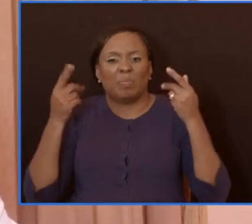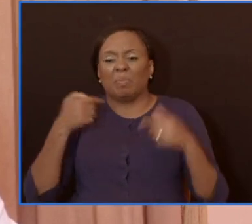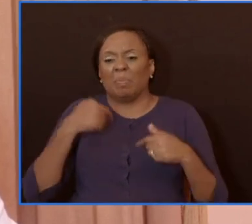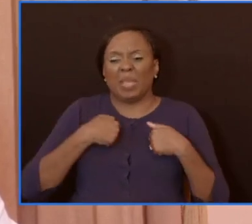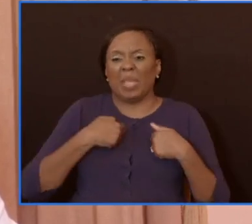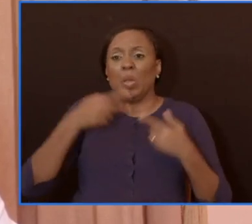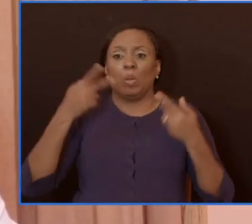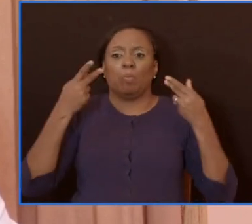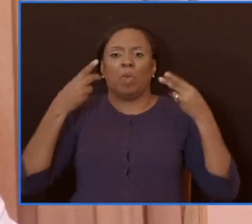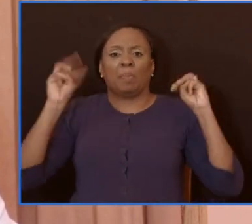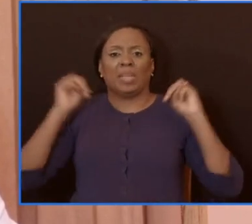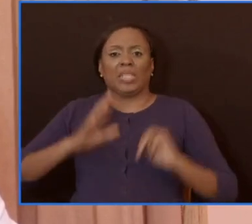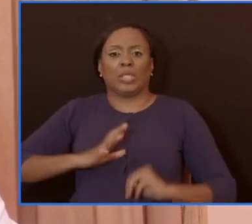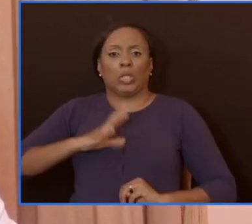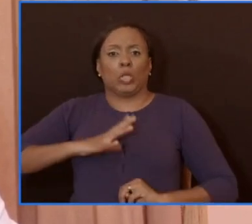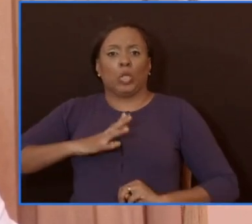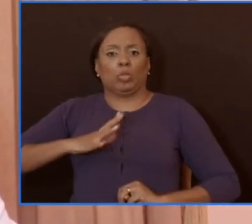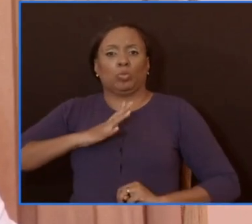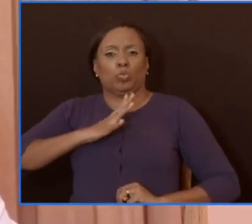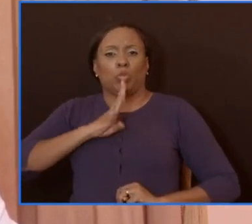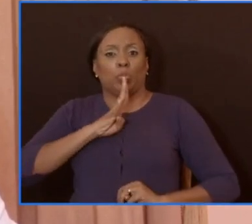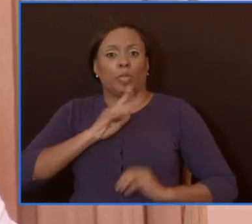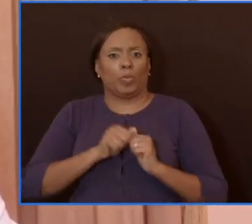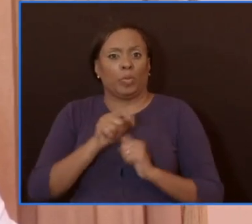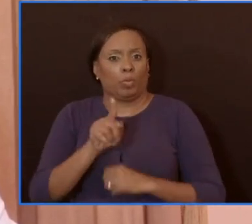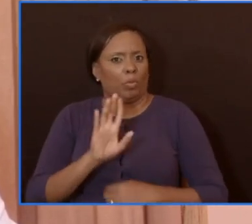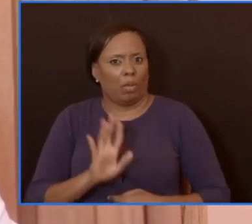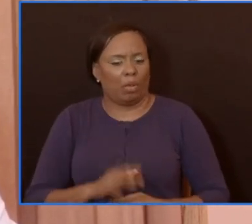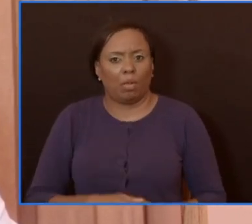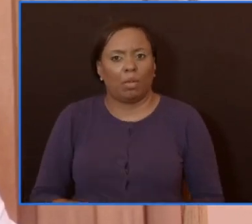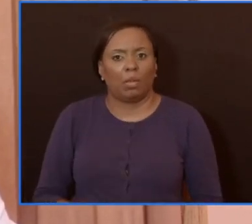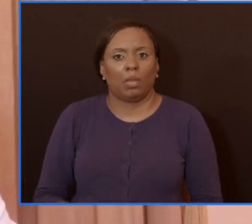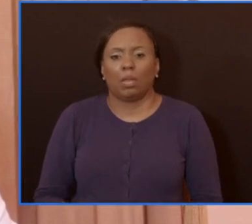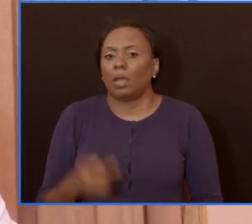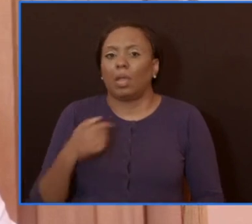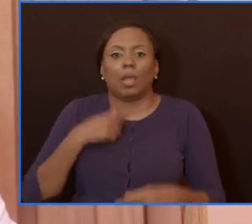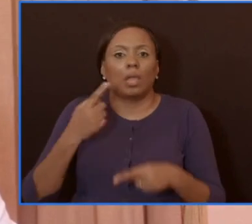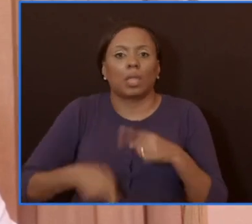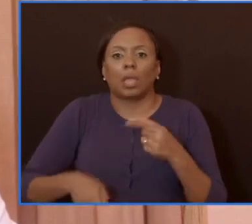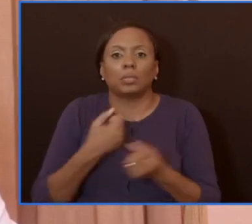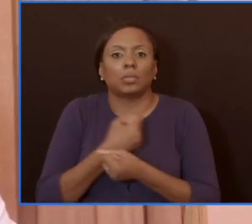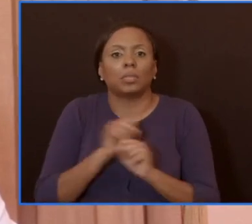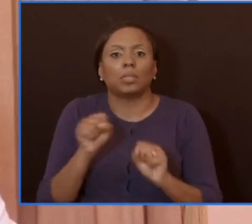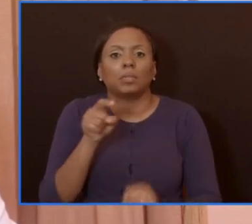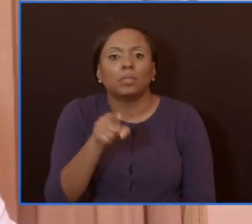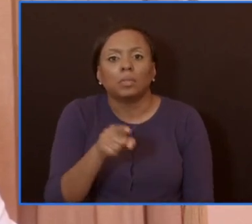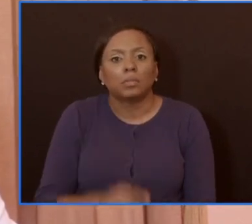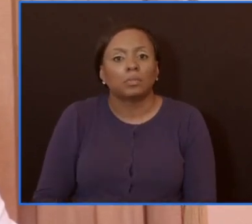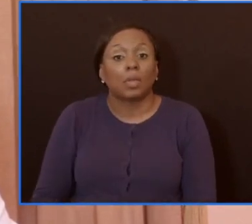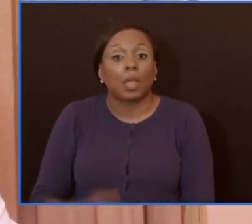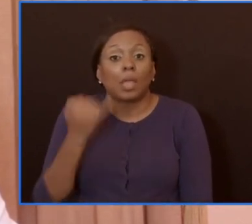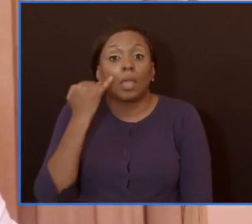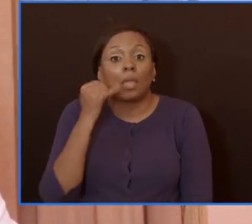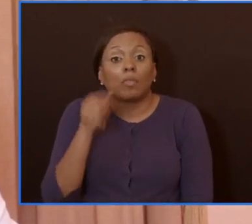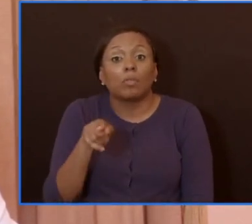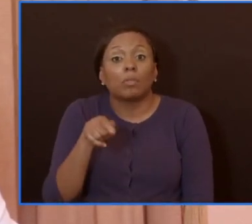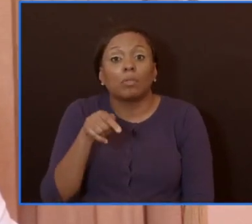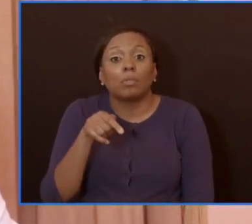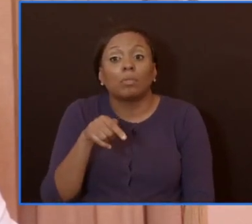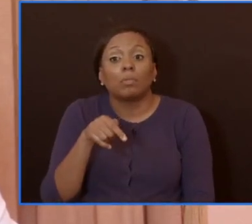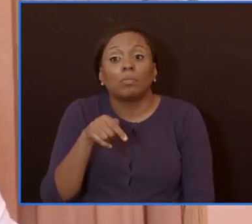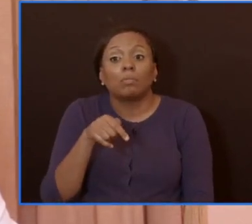thing for each other. Because whether we like it or not, I can't save you from the virus if you put yourself in harm's way.